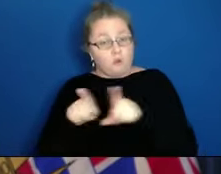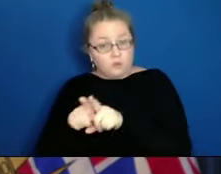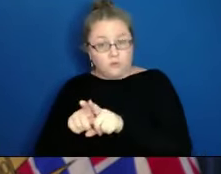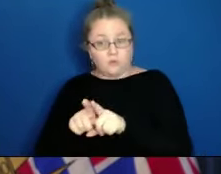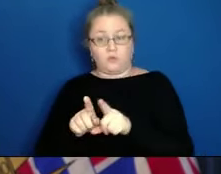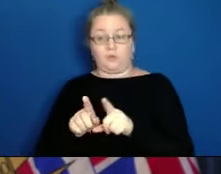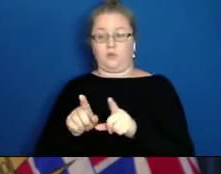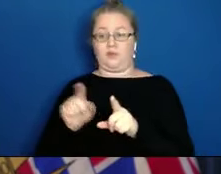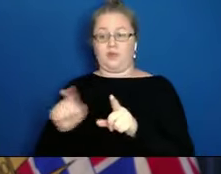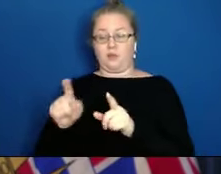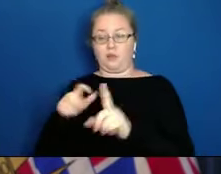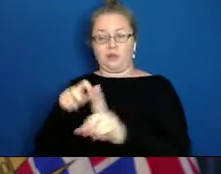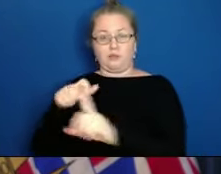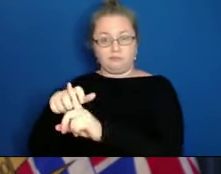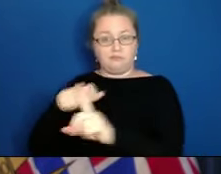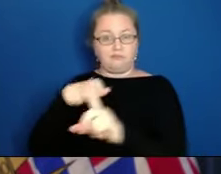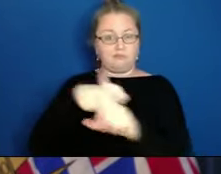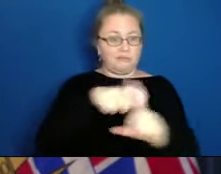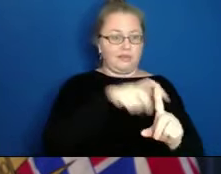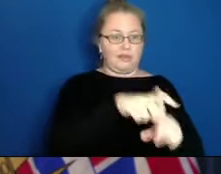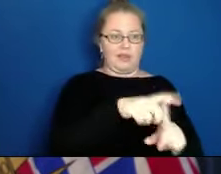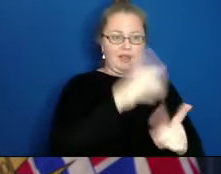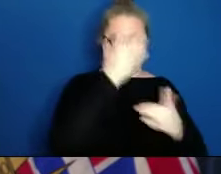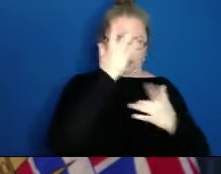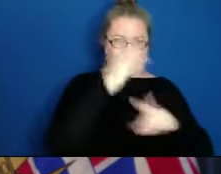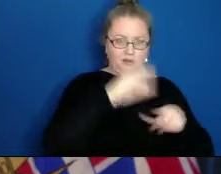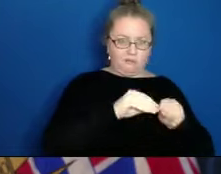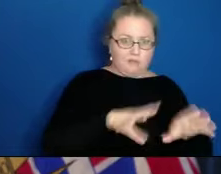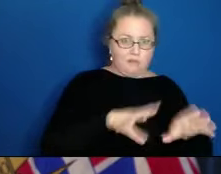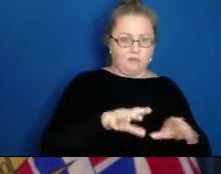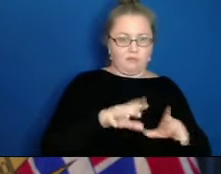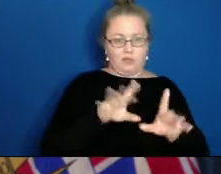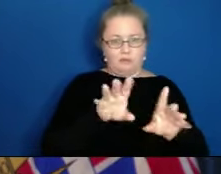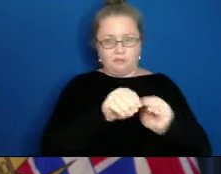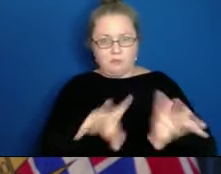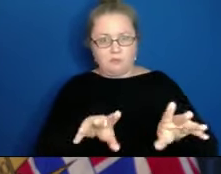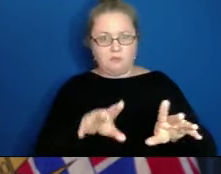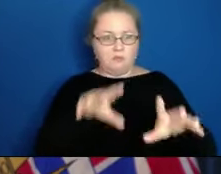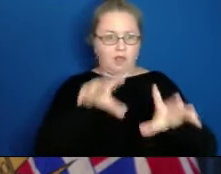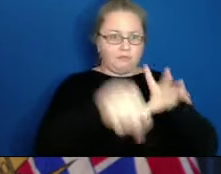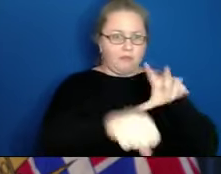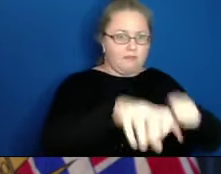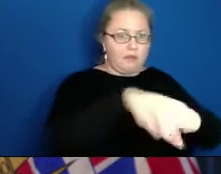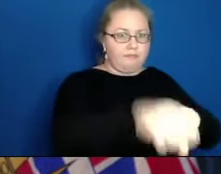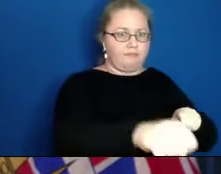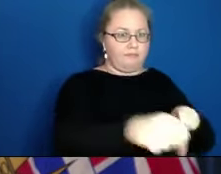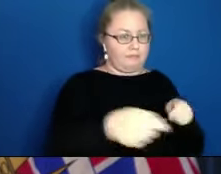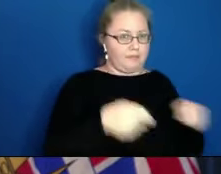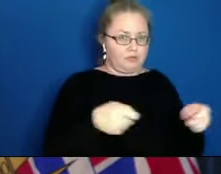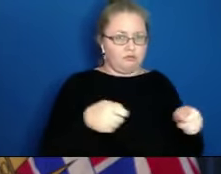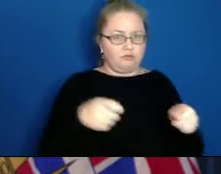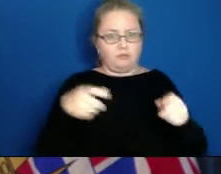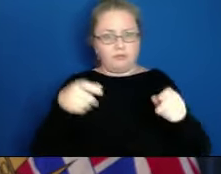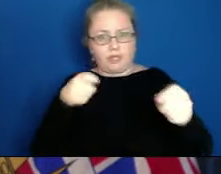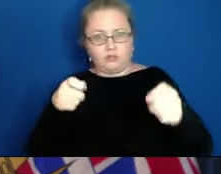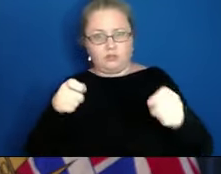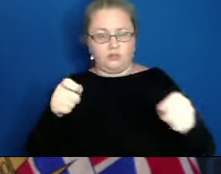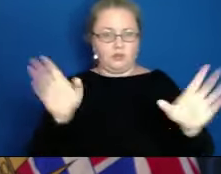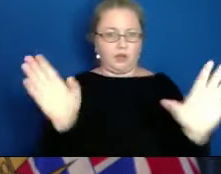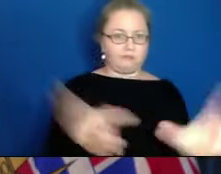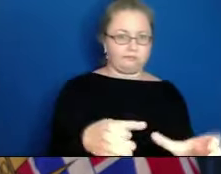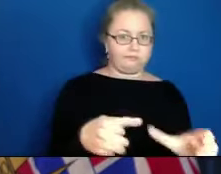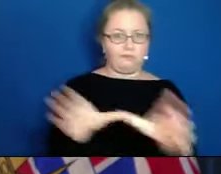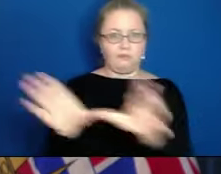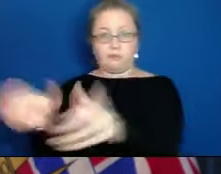and target the clusters and outbreaks that we're seeing and manage them rapidly. And part of that, again, will